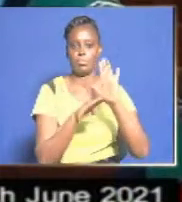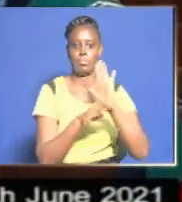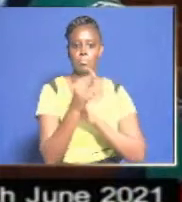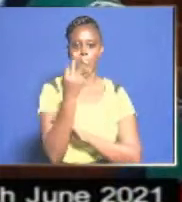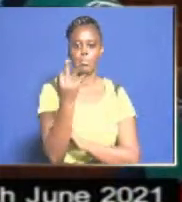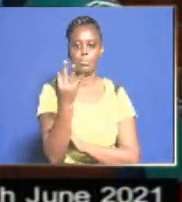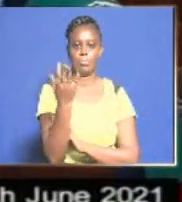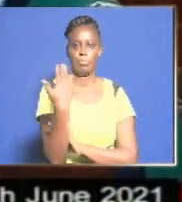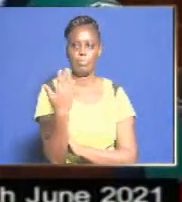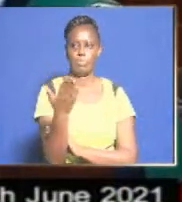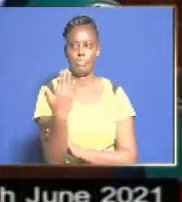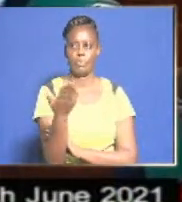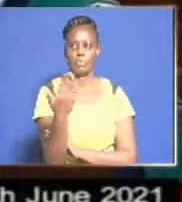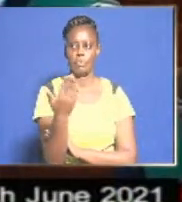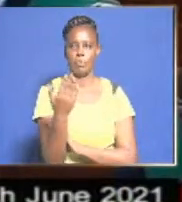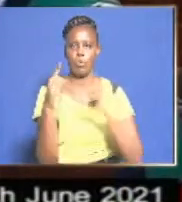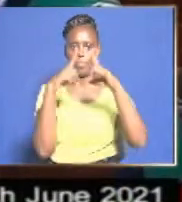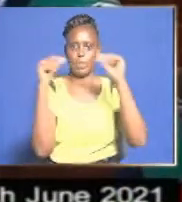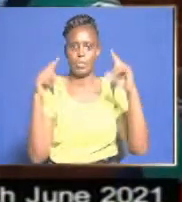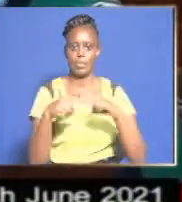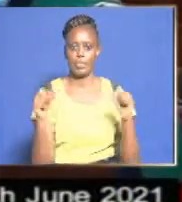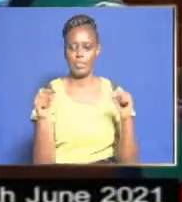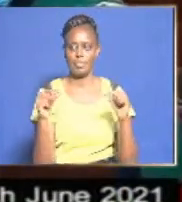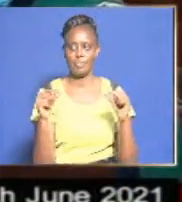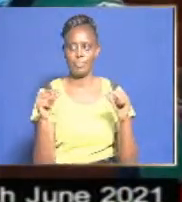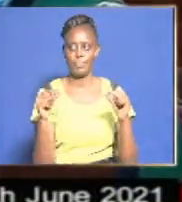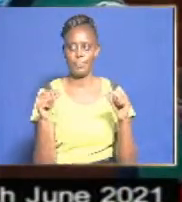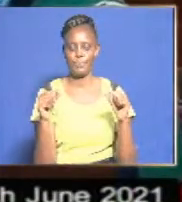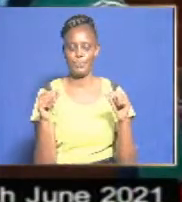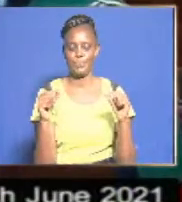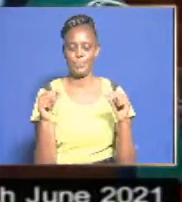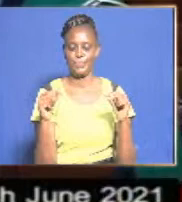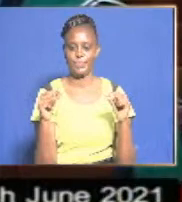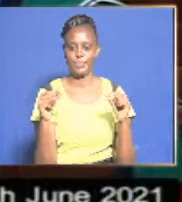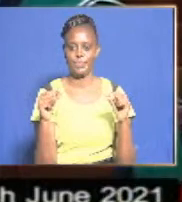Order number three, messages.